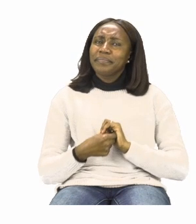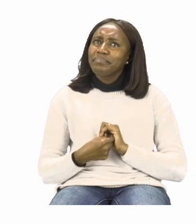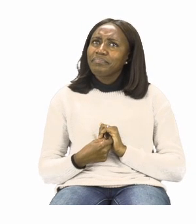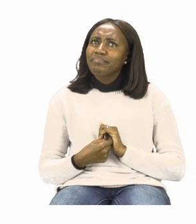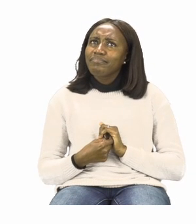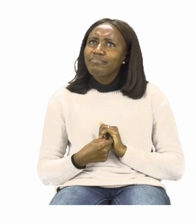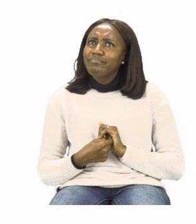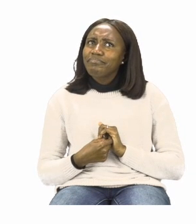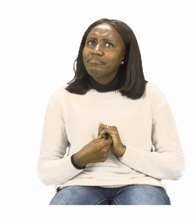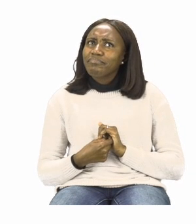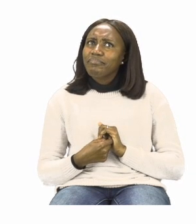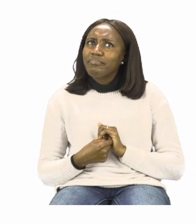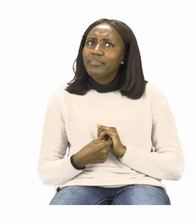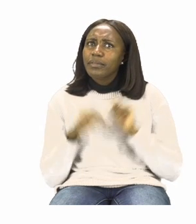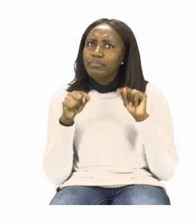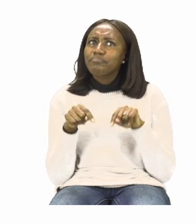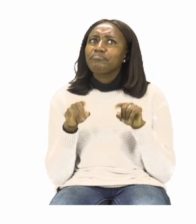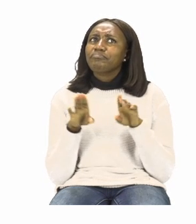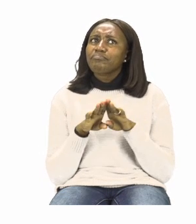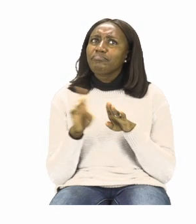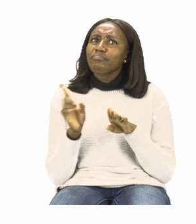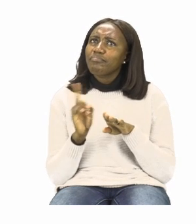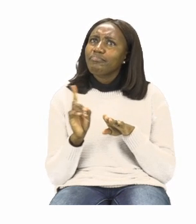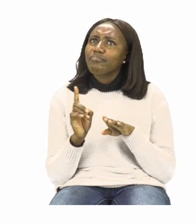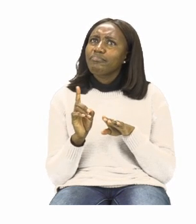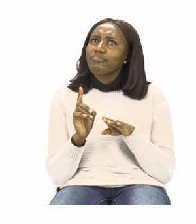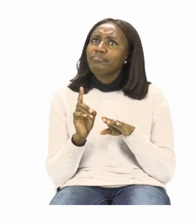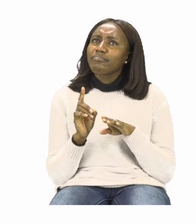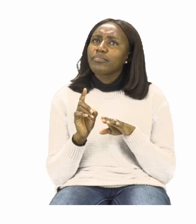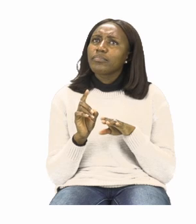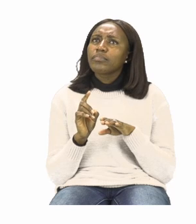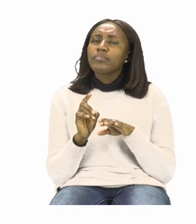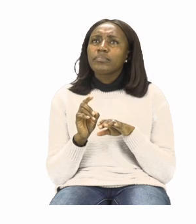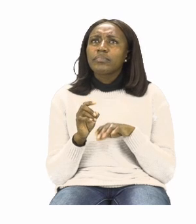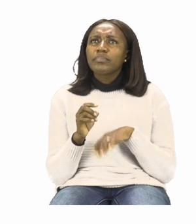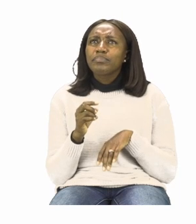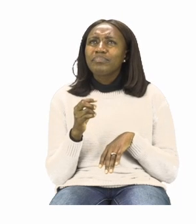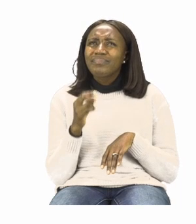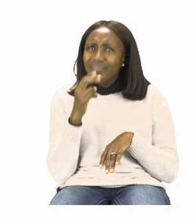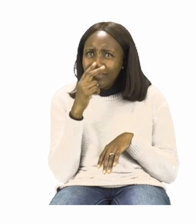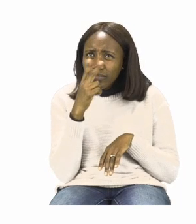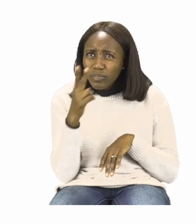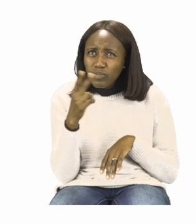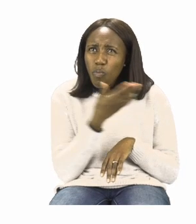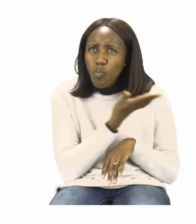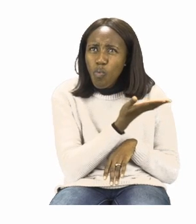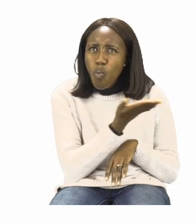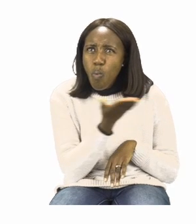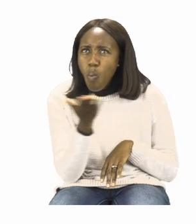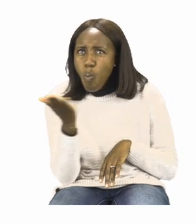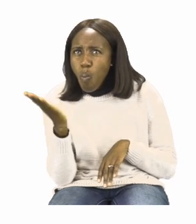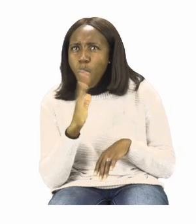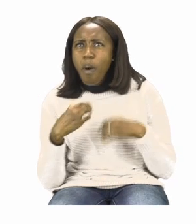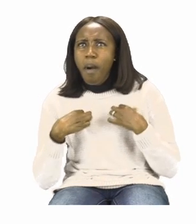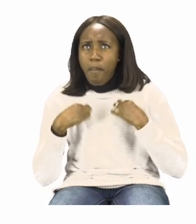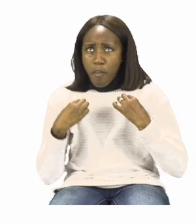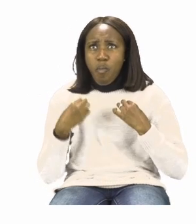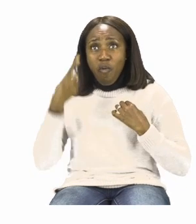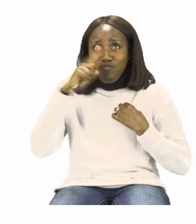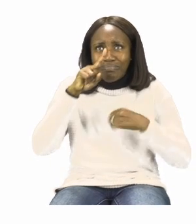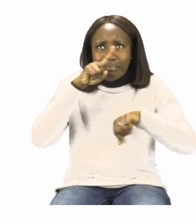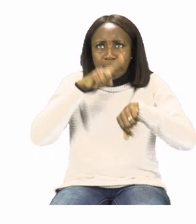do we need to do? We have to find all the clothes for